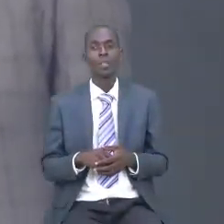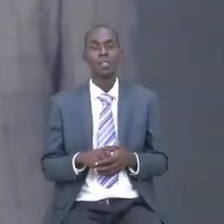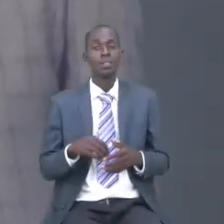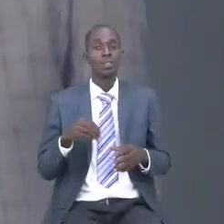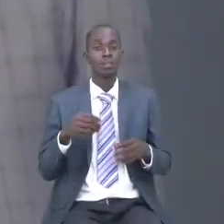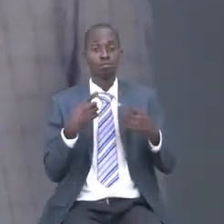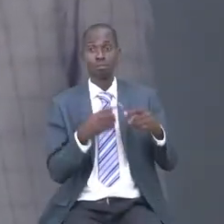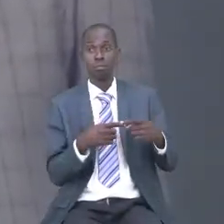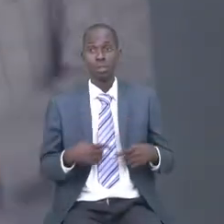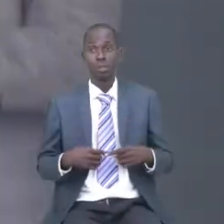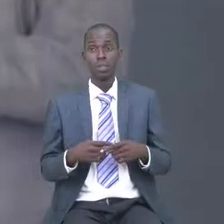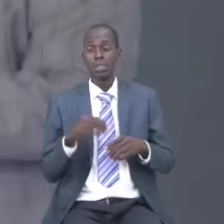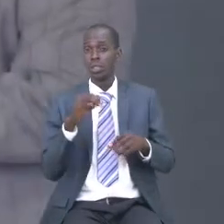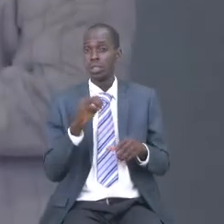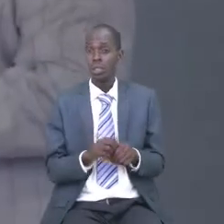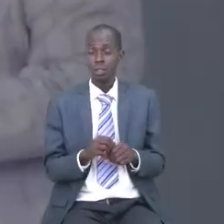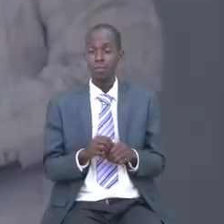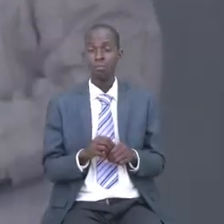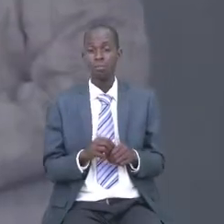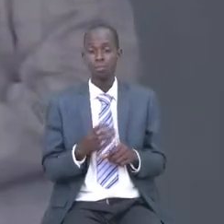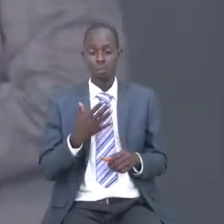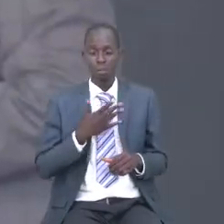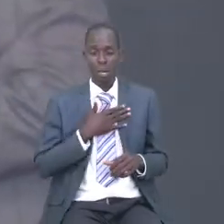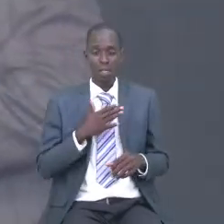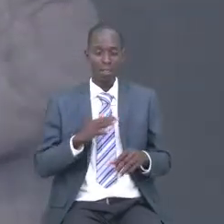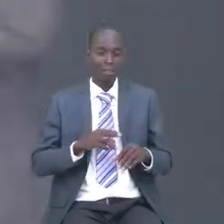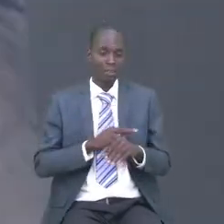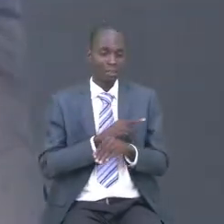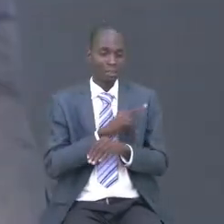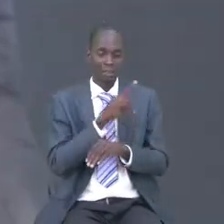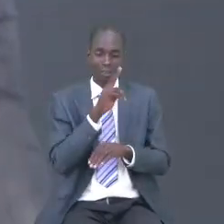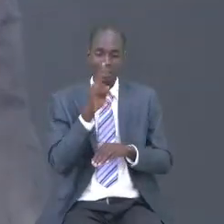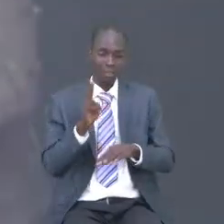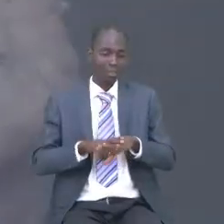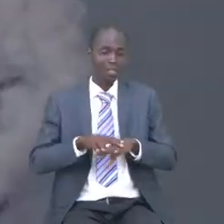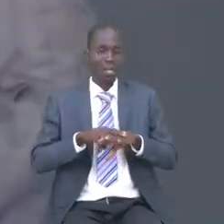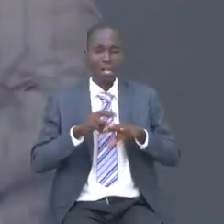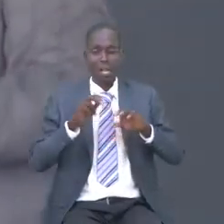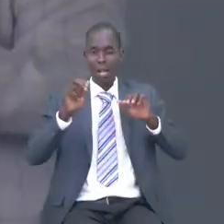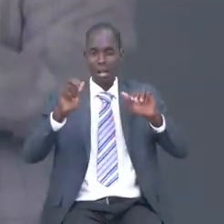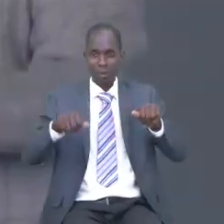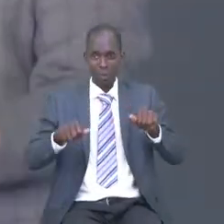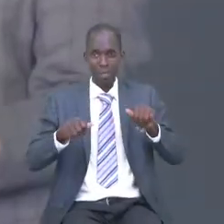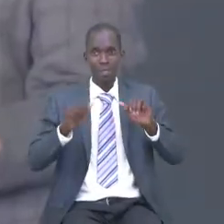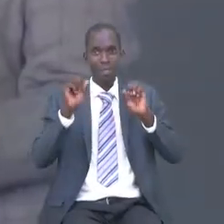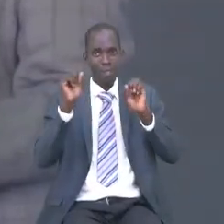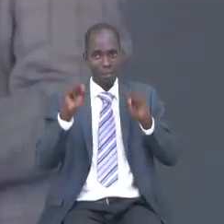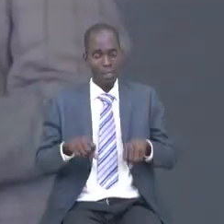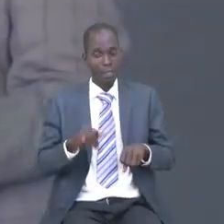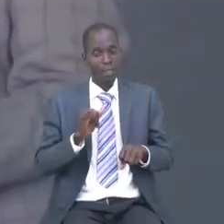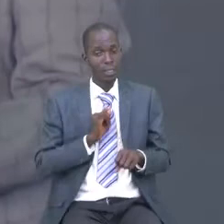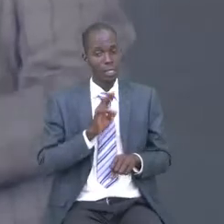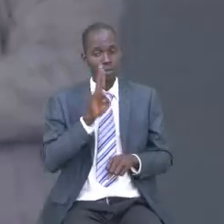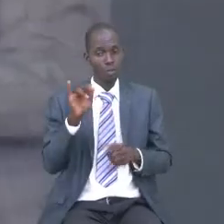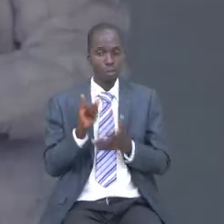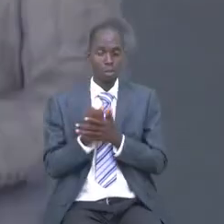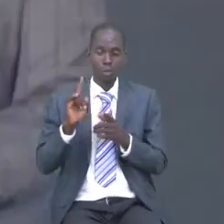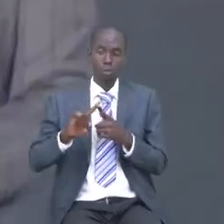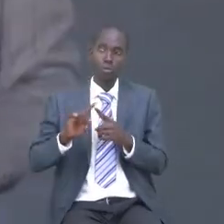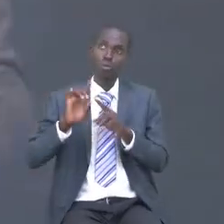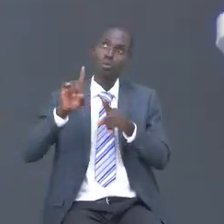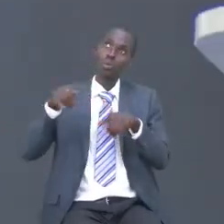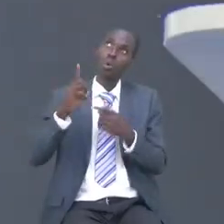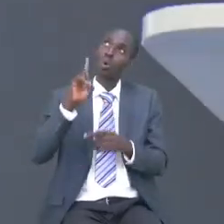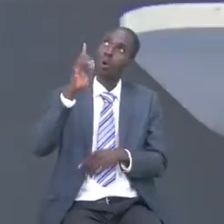ability, can I use that to get there? Yes. Do